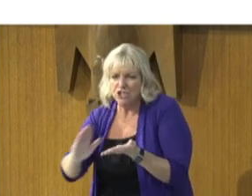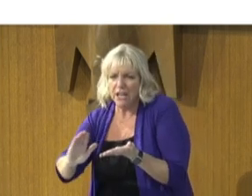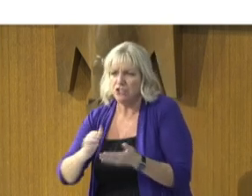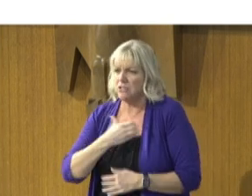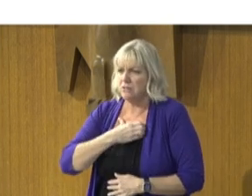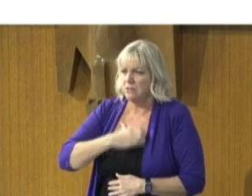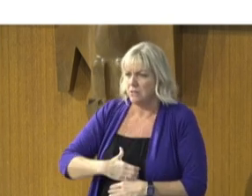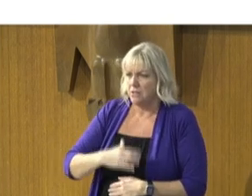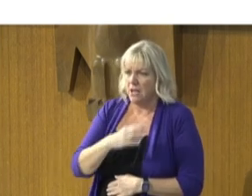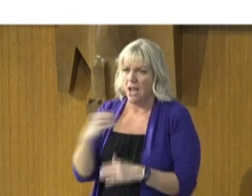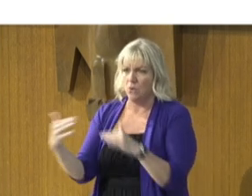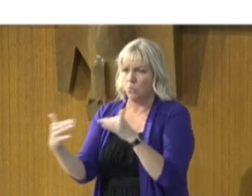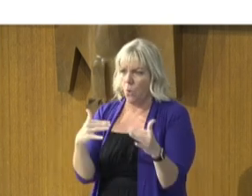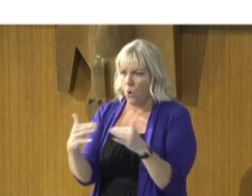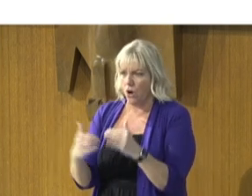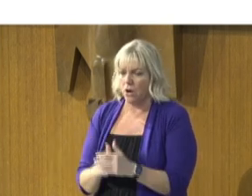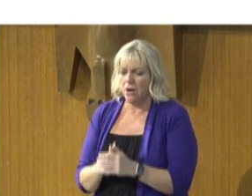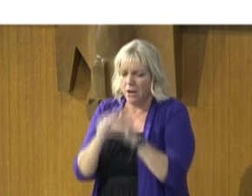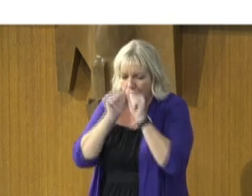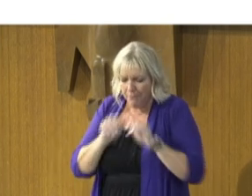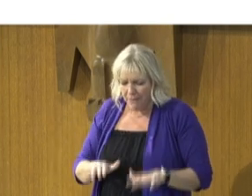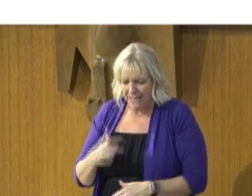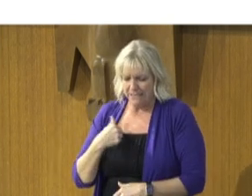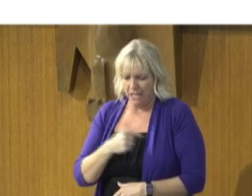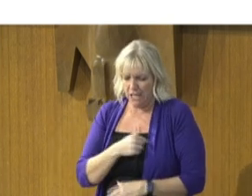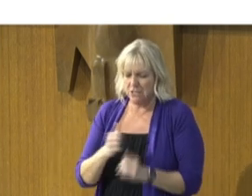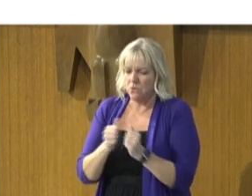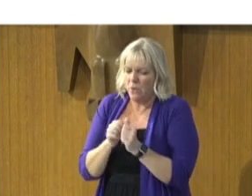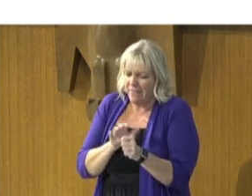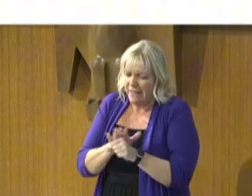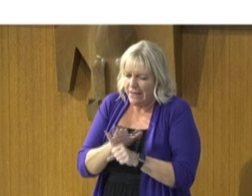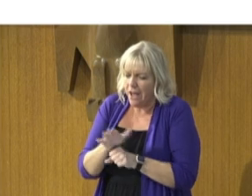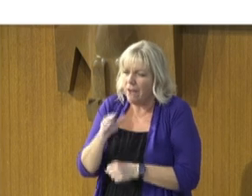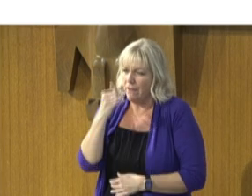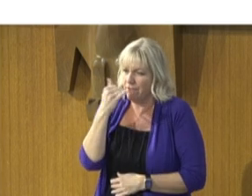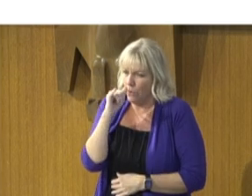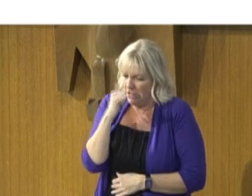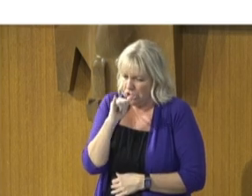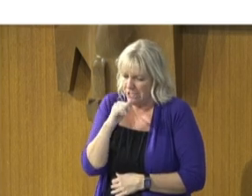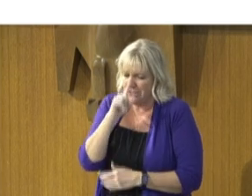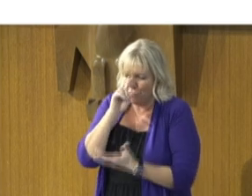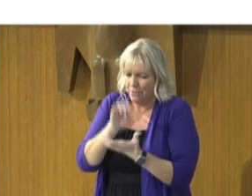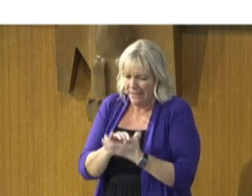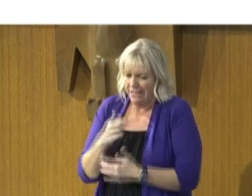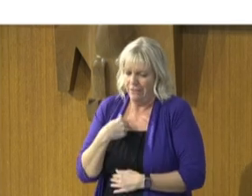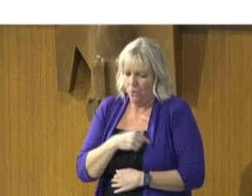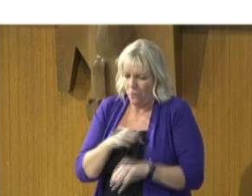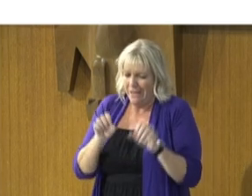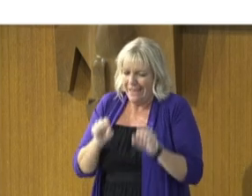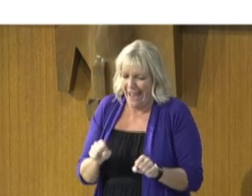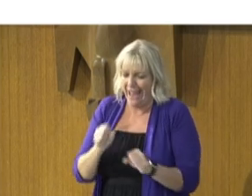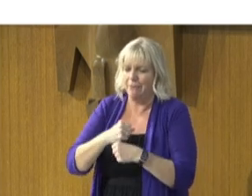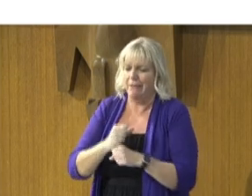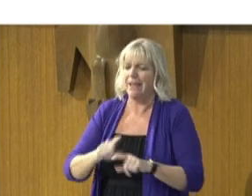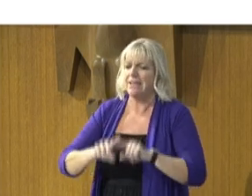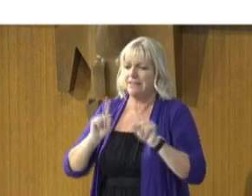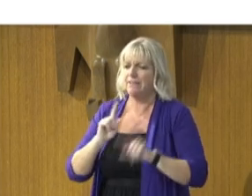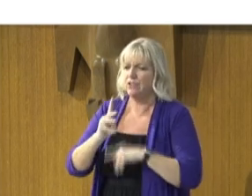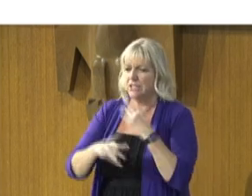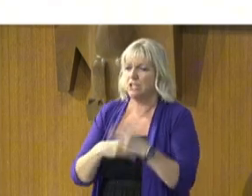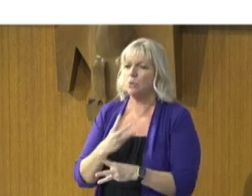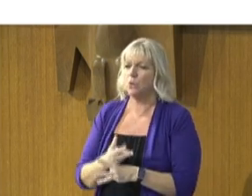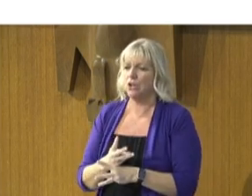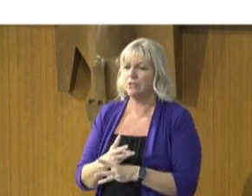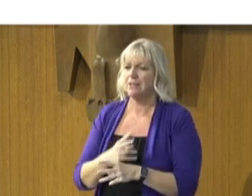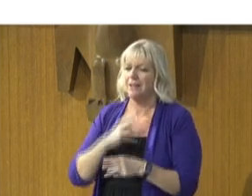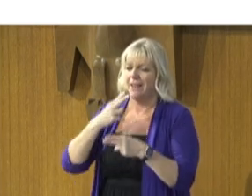starvation, and war. Bless us with enough foolishness to believe that we can make a difference in this world. In